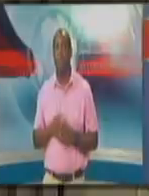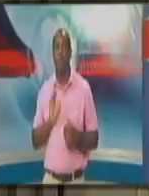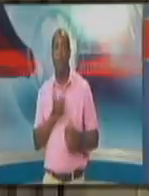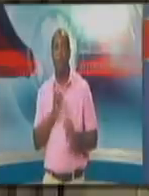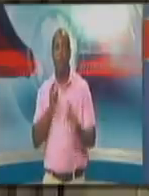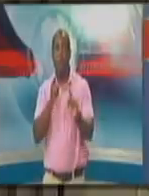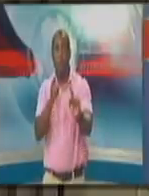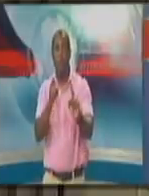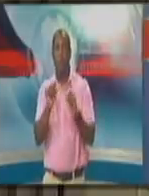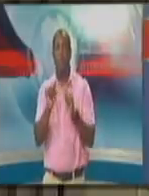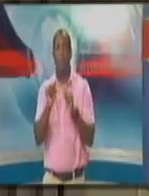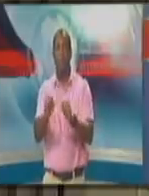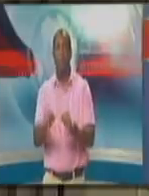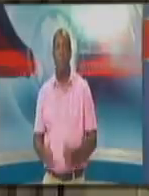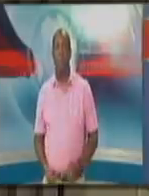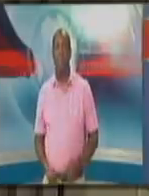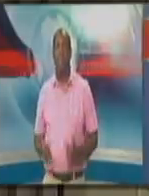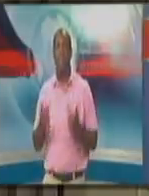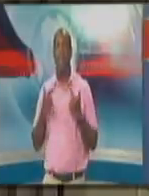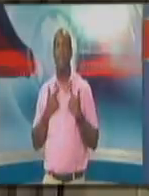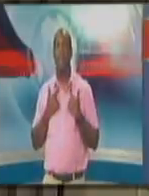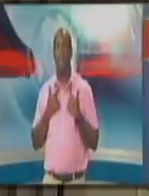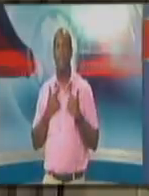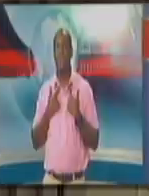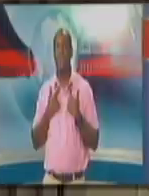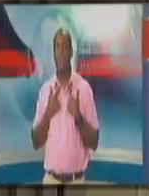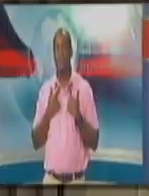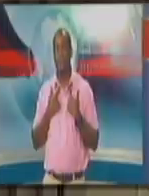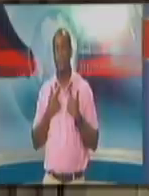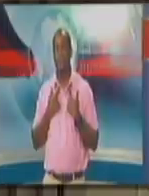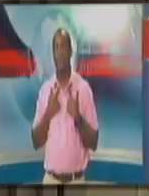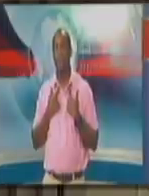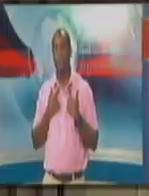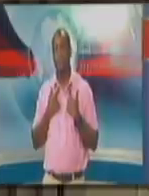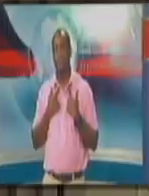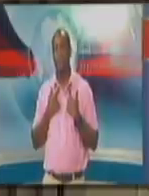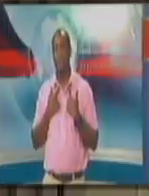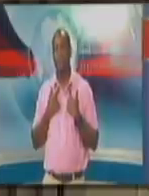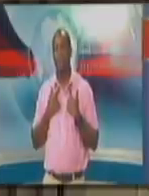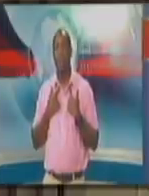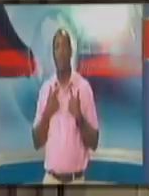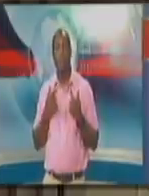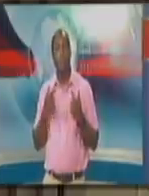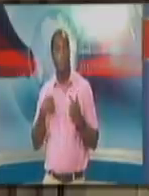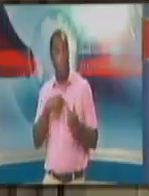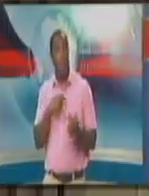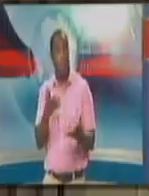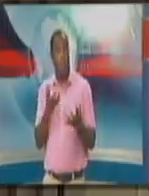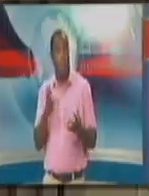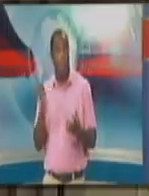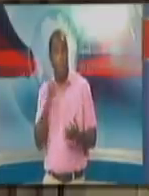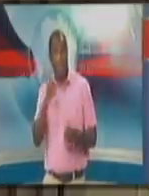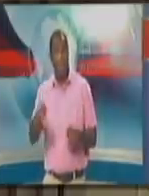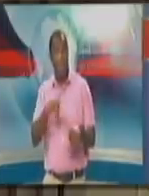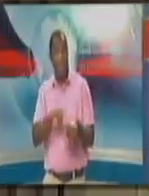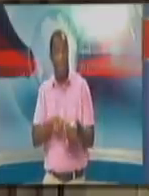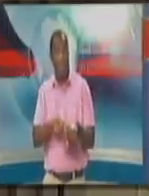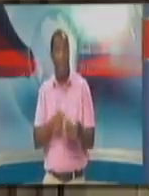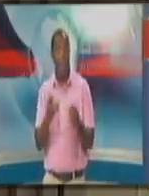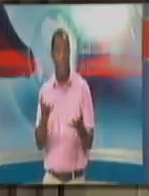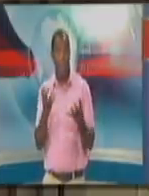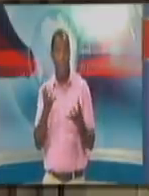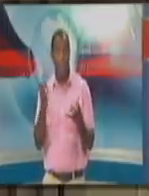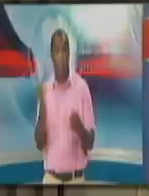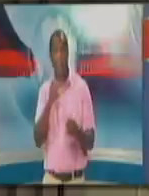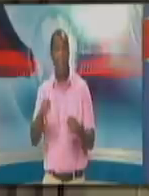so that we could have some sort of semblance of normalcy. Whatever that new normal is going